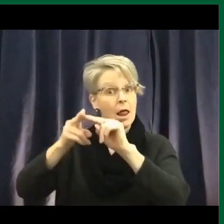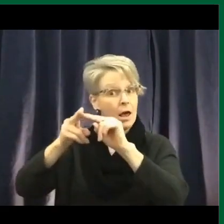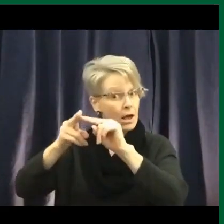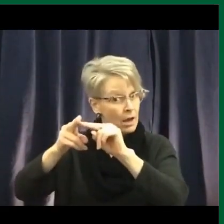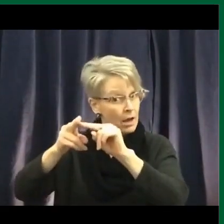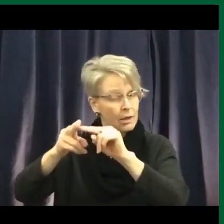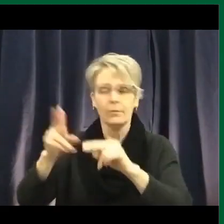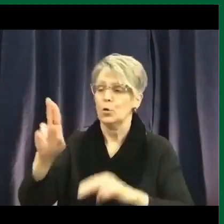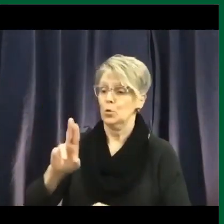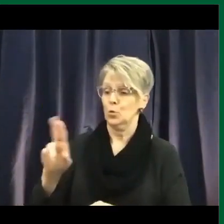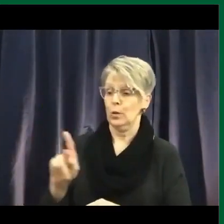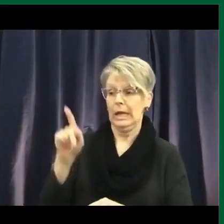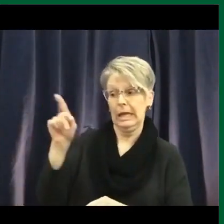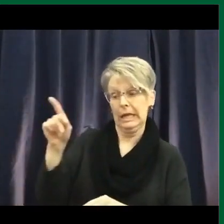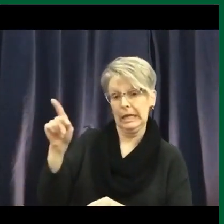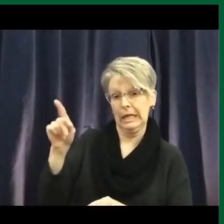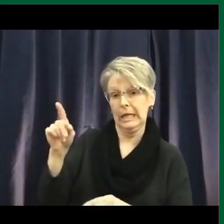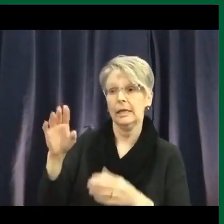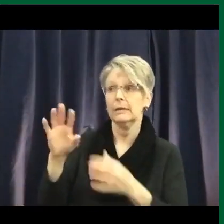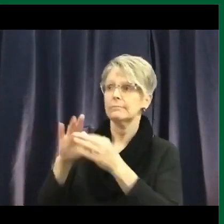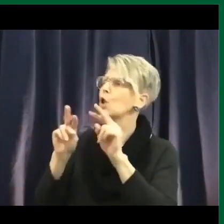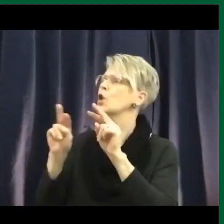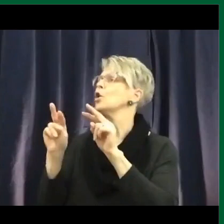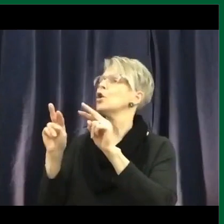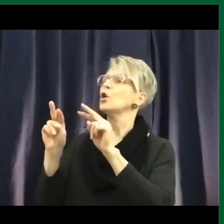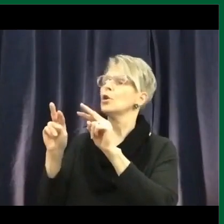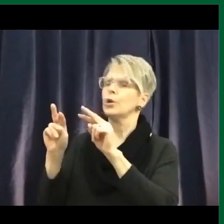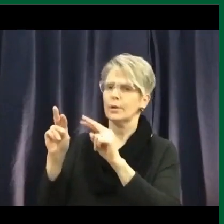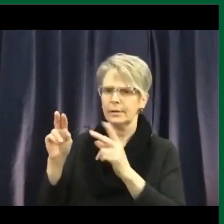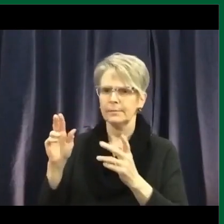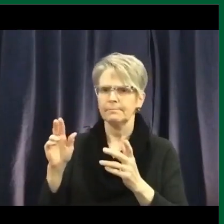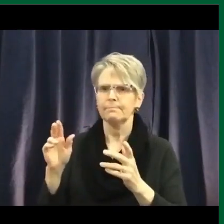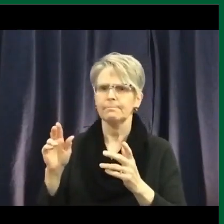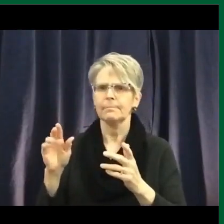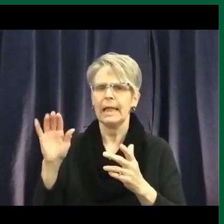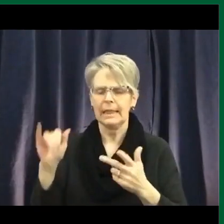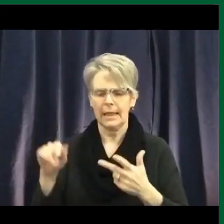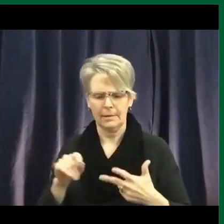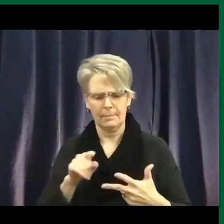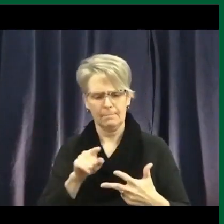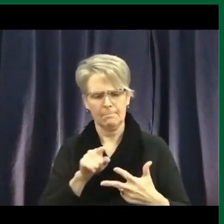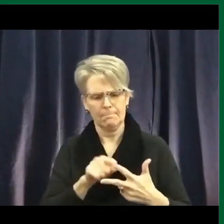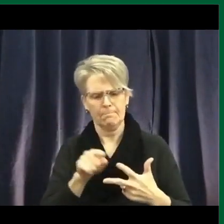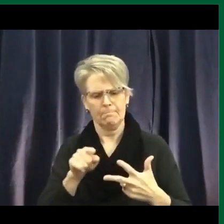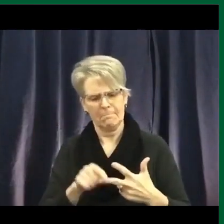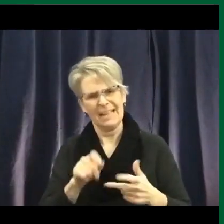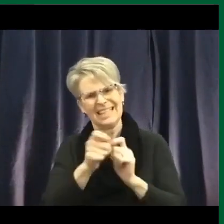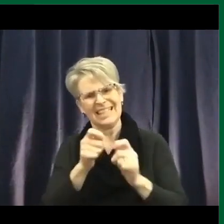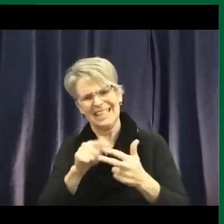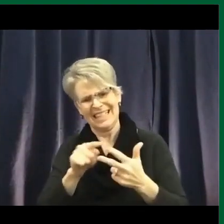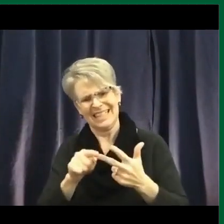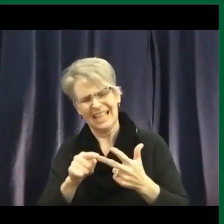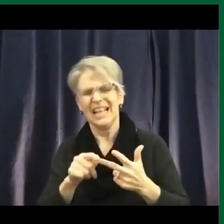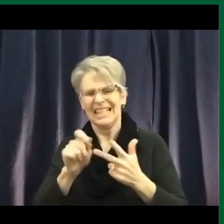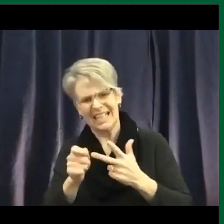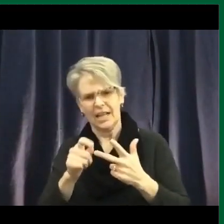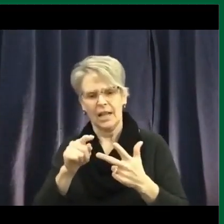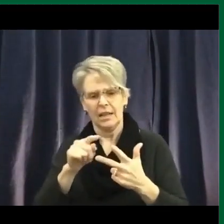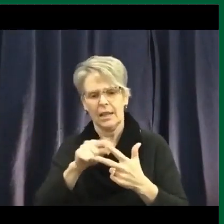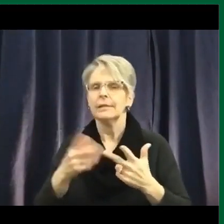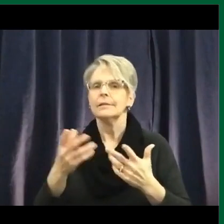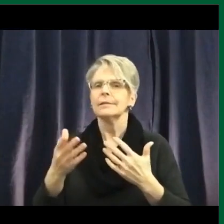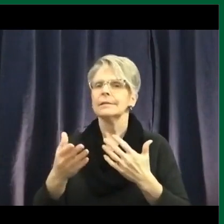that variants of concern seem to be a bit more transmissible. And so we're looking at that very closely, that are we seeing in our